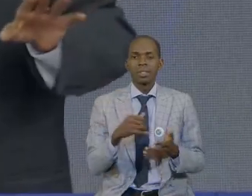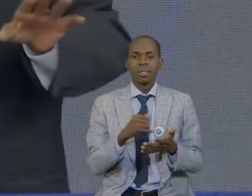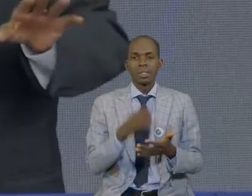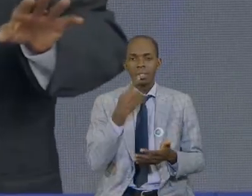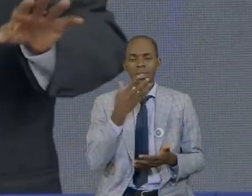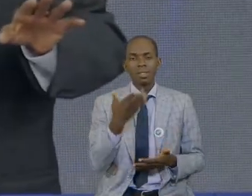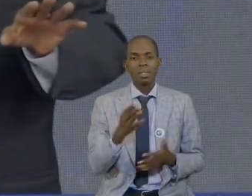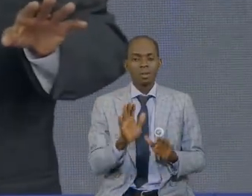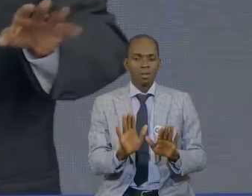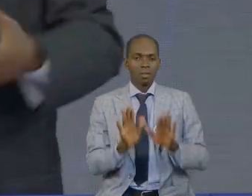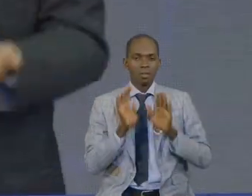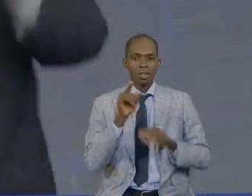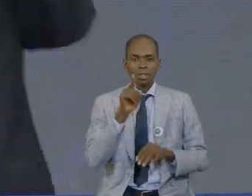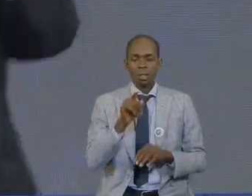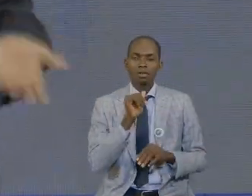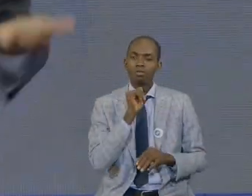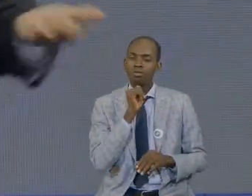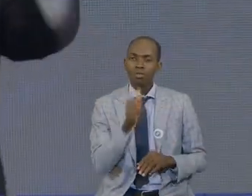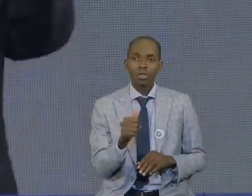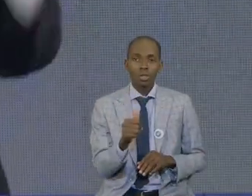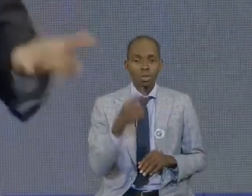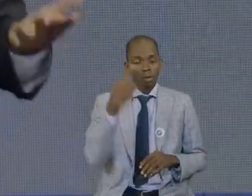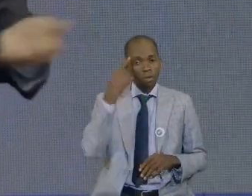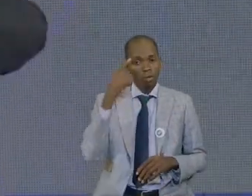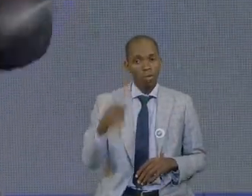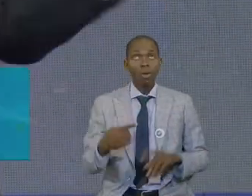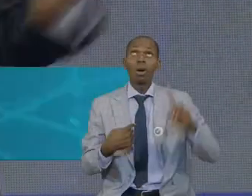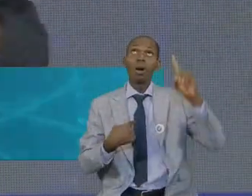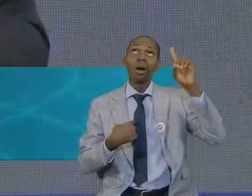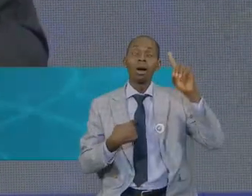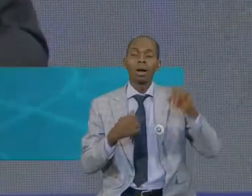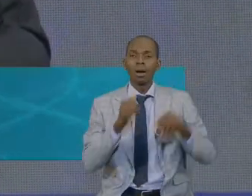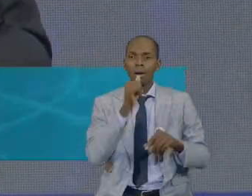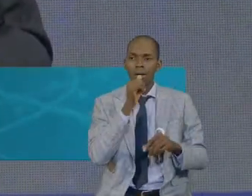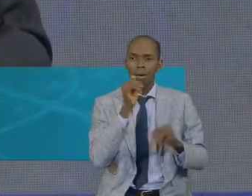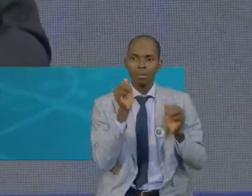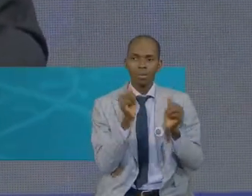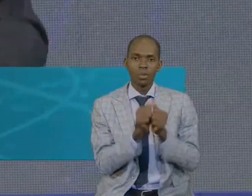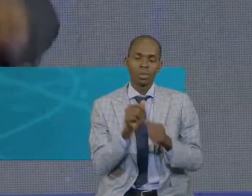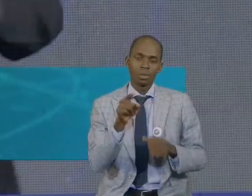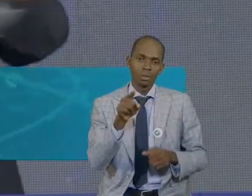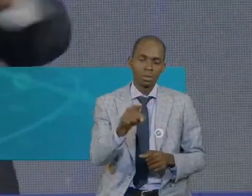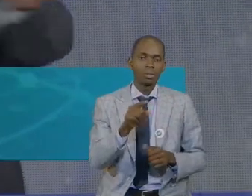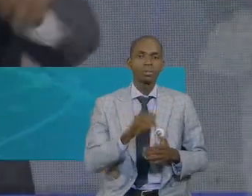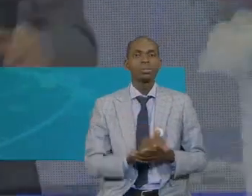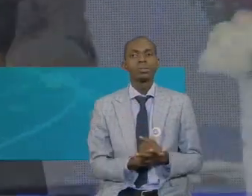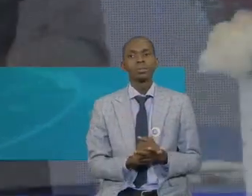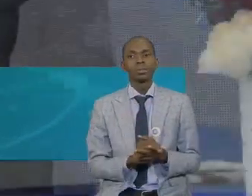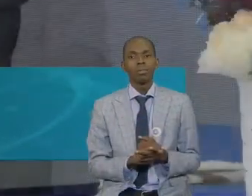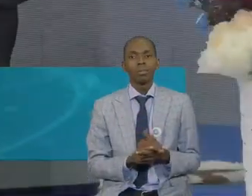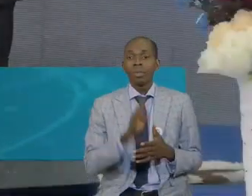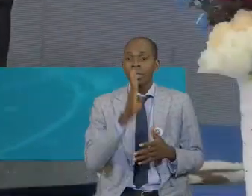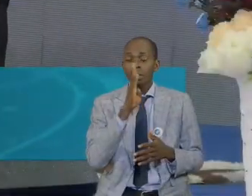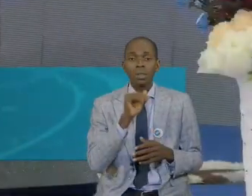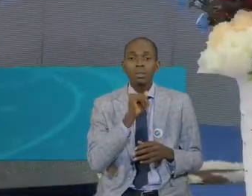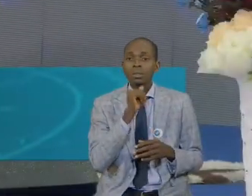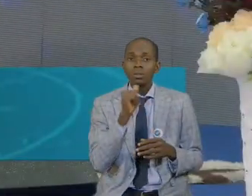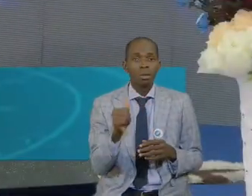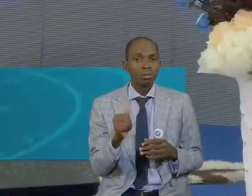thou not, for I am with thee. Be not